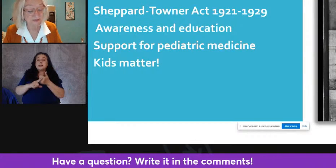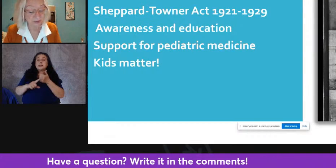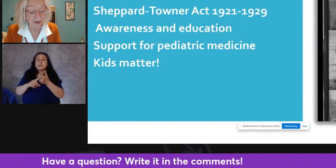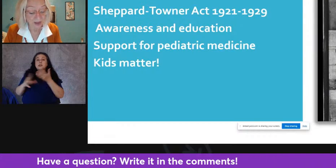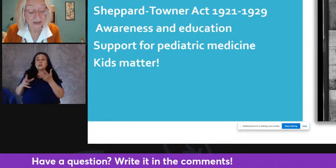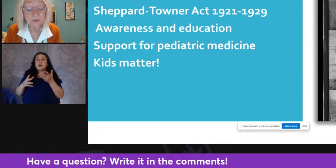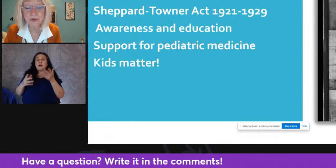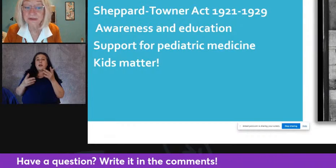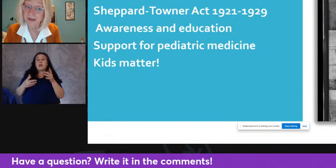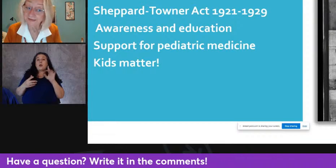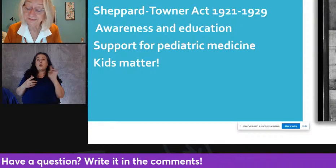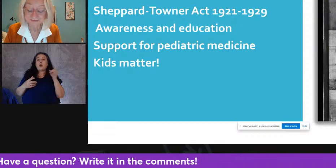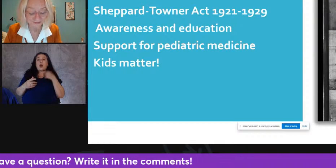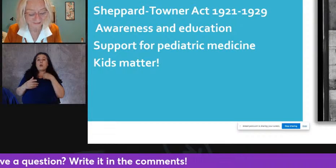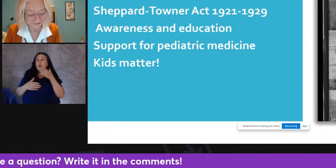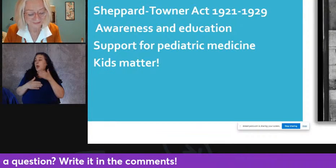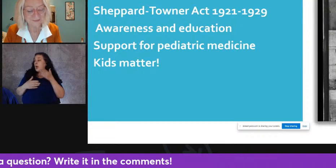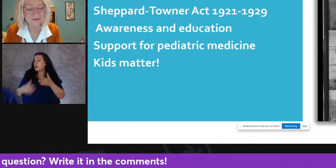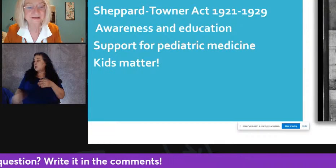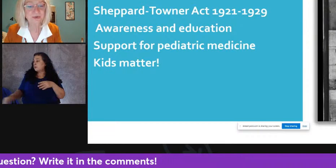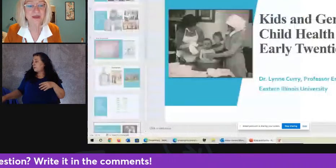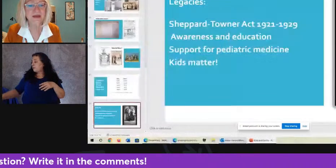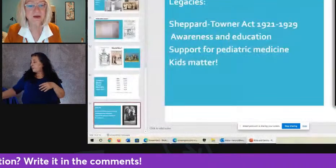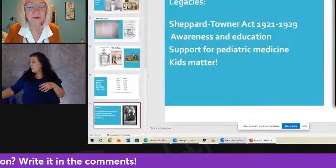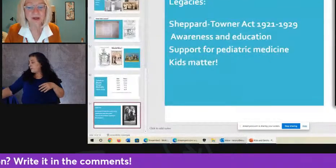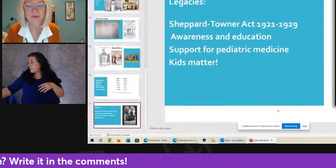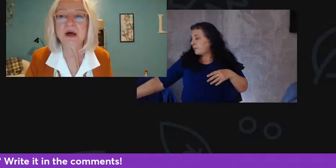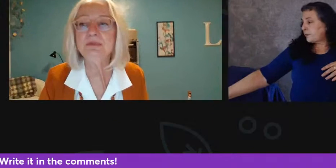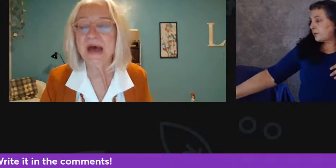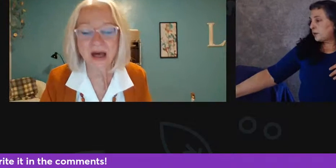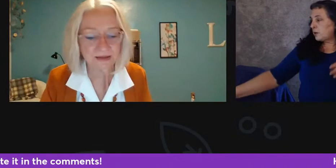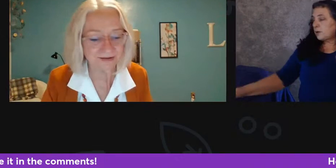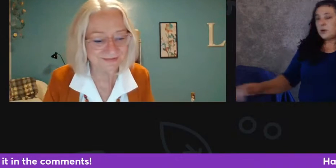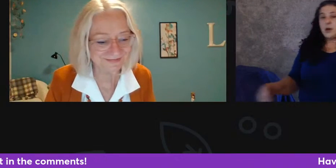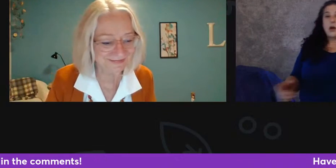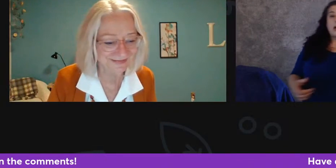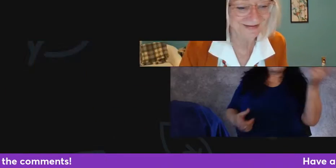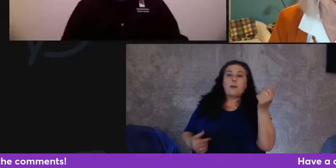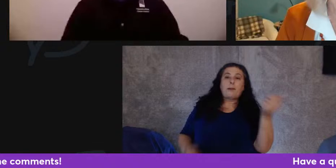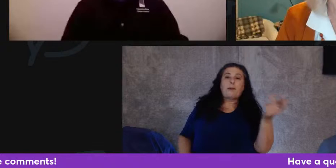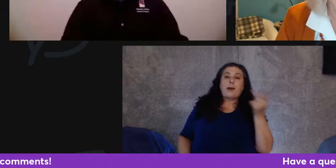So that's where I'm going to end. If that's okay, I'll come back.